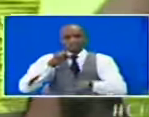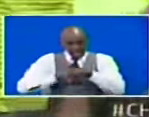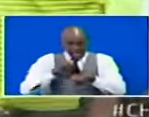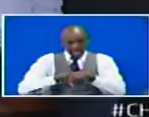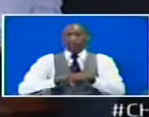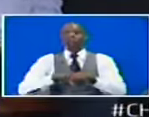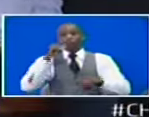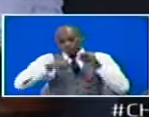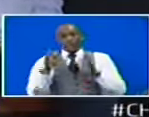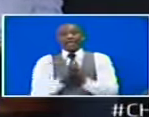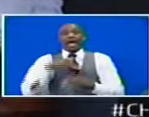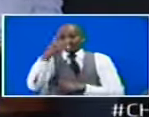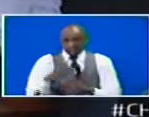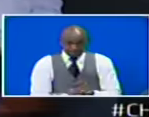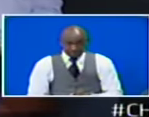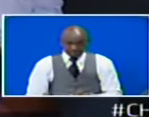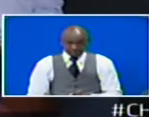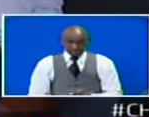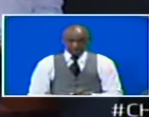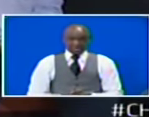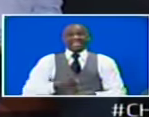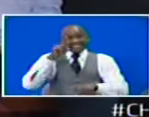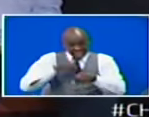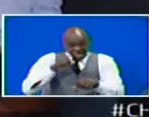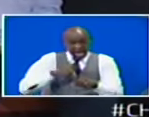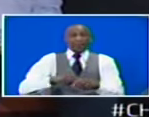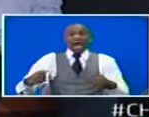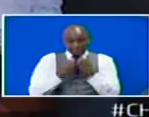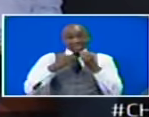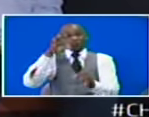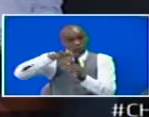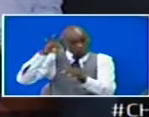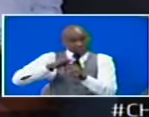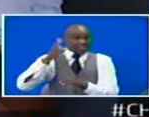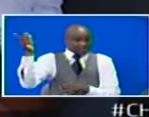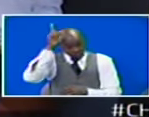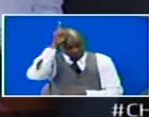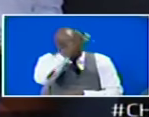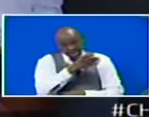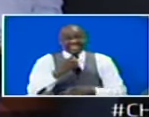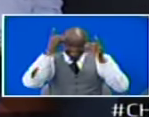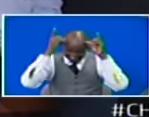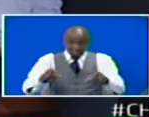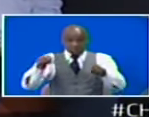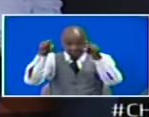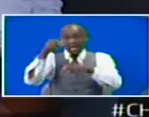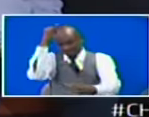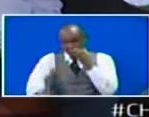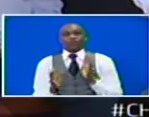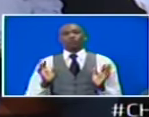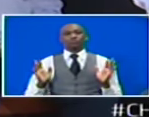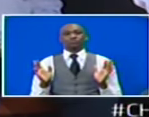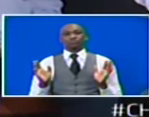the poll. Kura ikihesabika kule mashinani, uamuzi huo ndio wa mwisho.